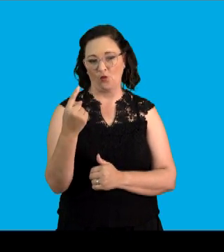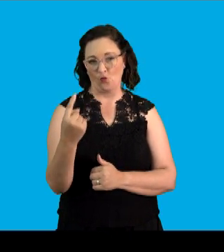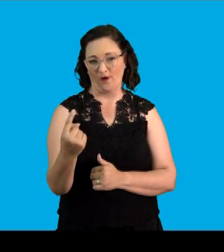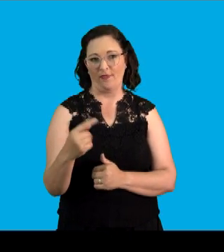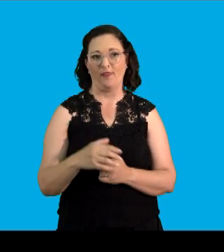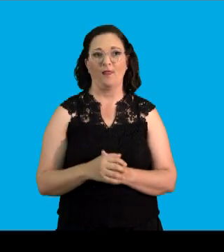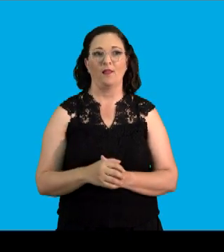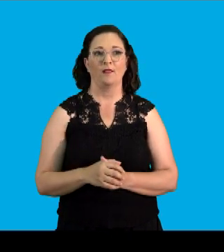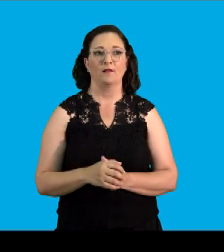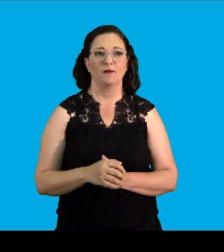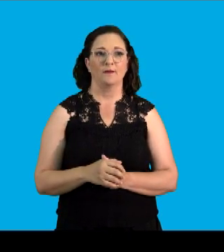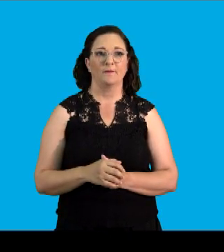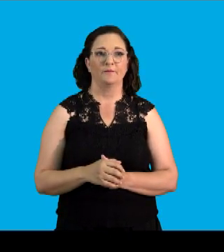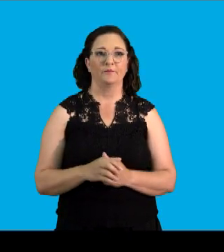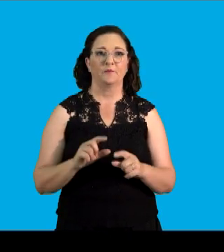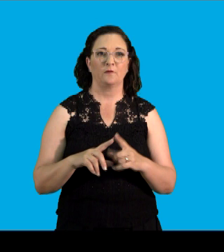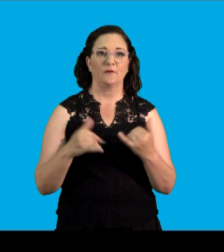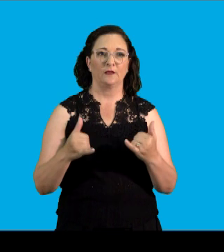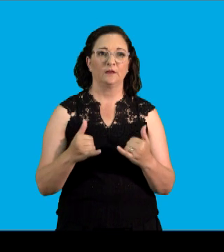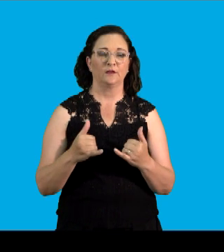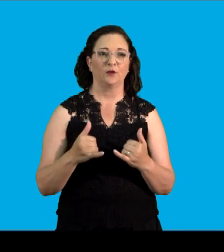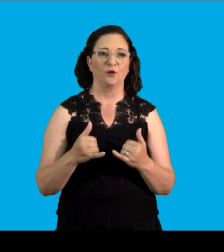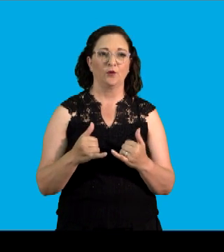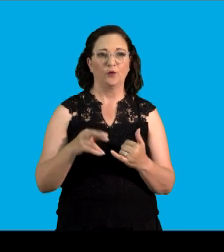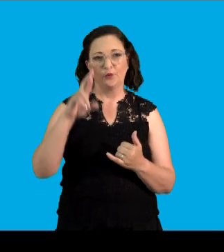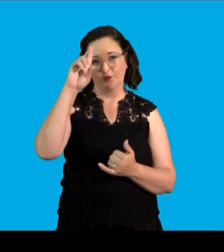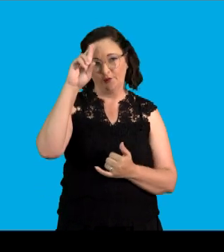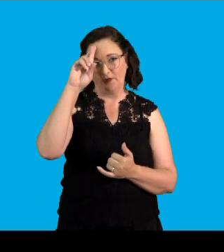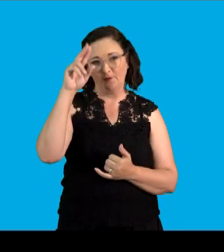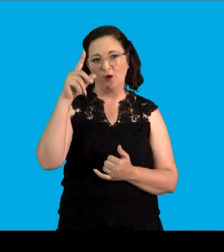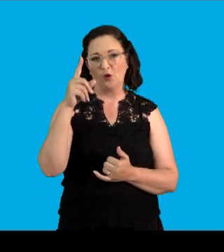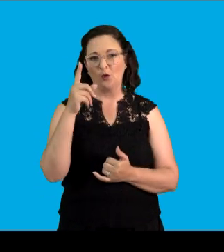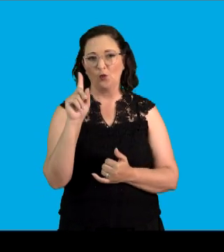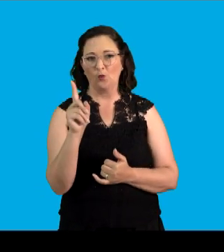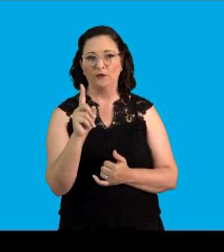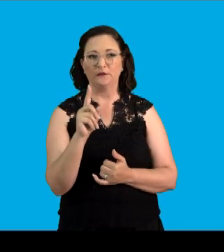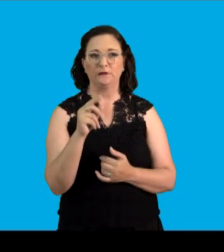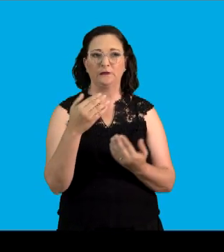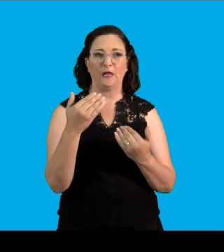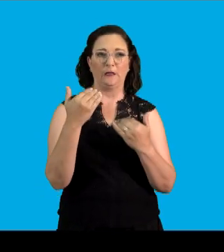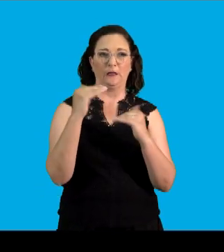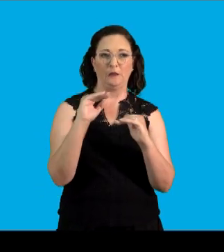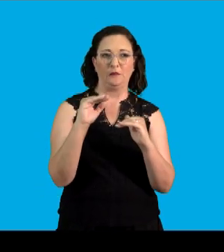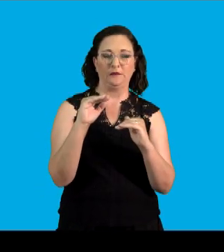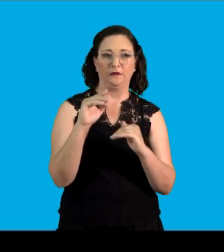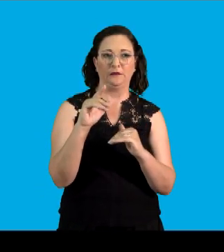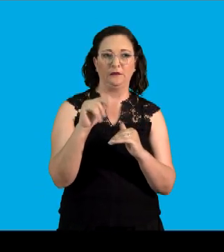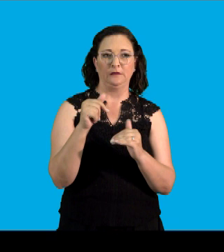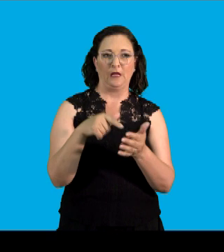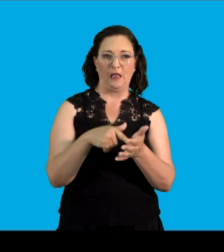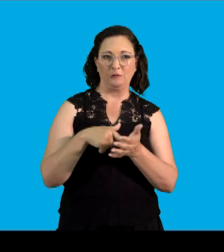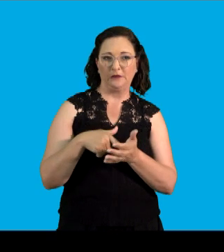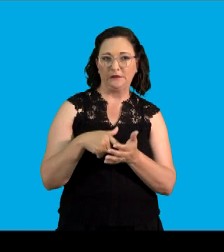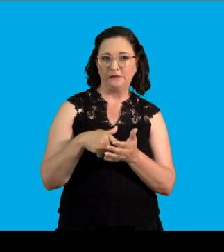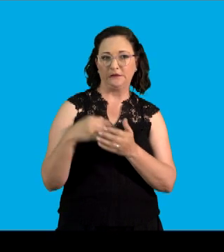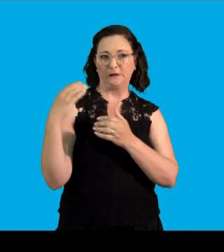1.3.1, limited liability. So remember this, we find this in the forms of ownership. So what does limited liability means? Does it mean shareholders